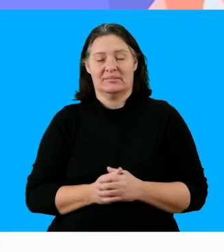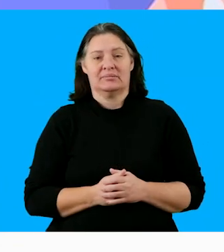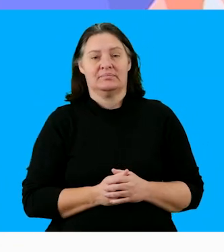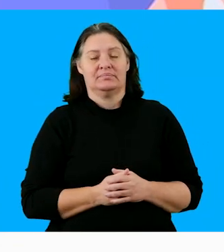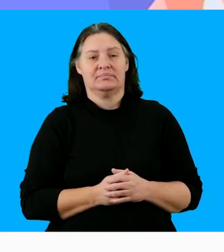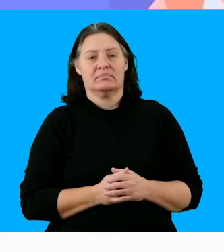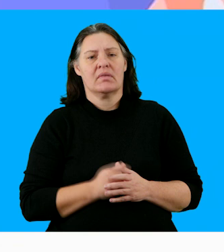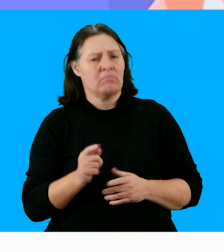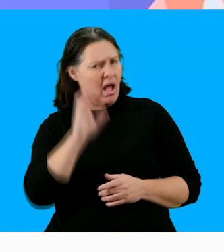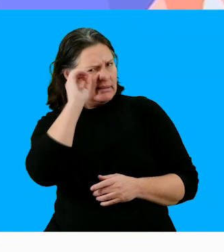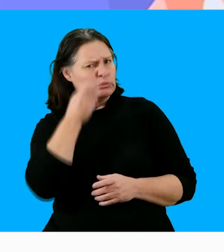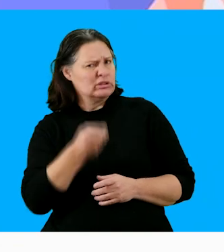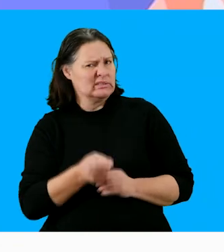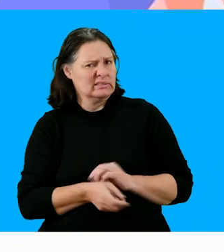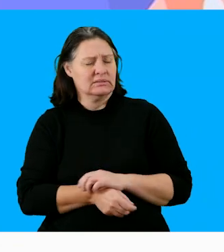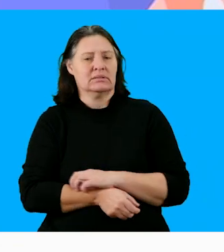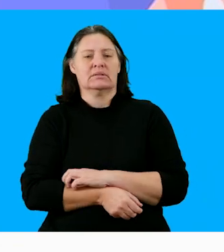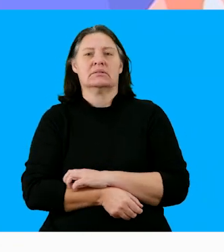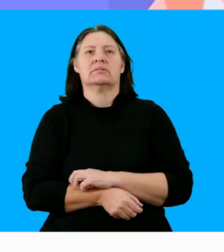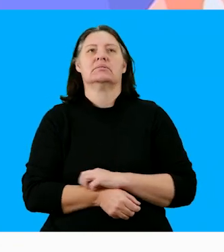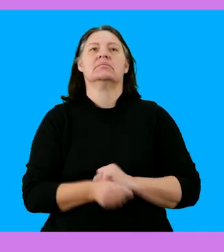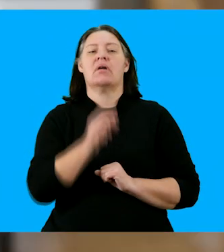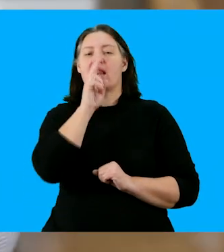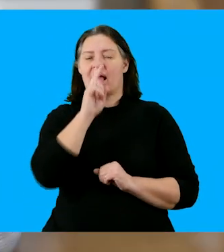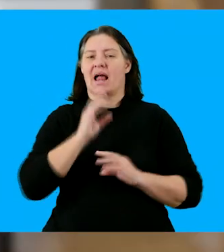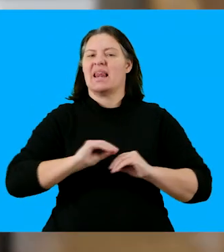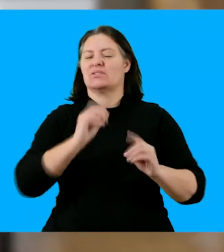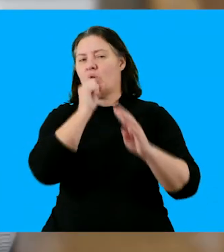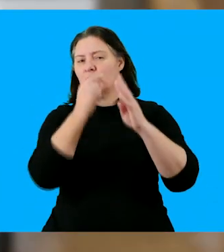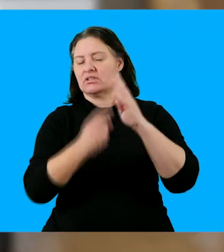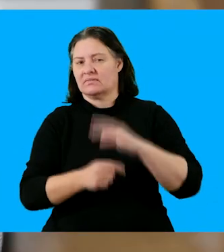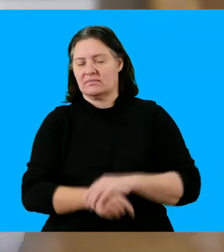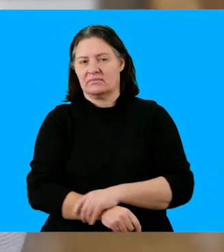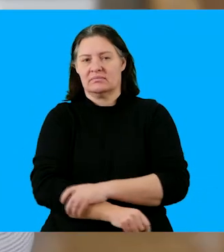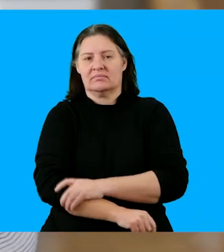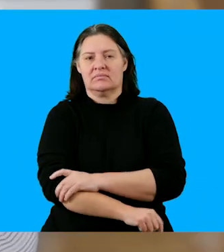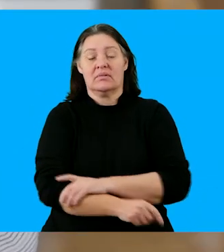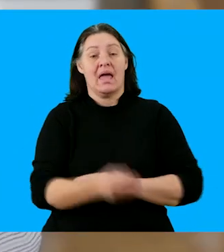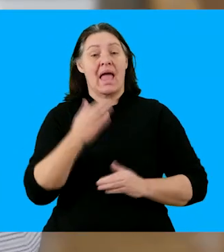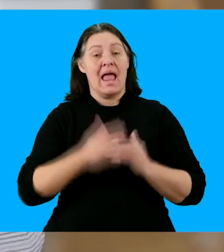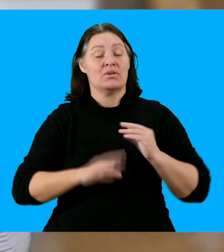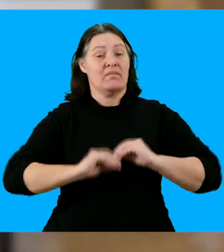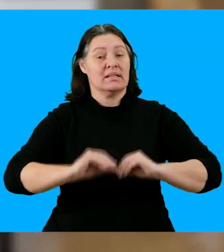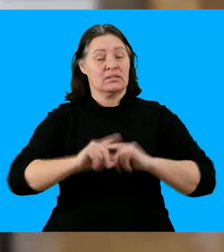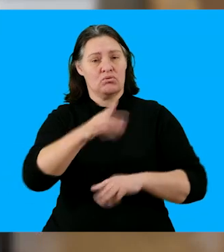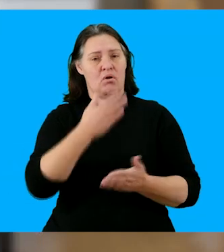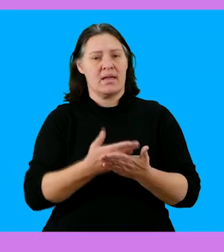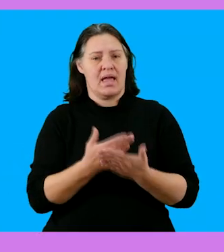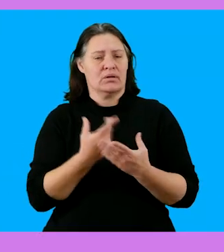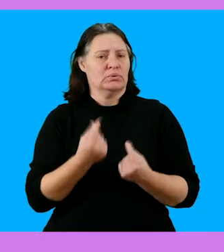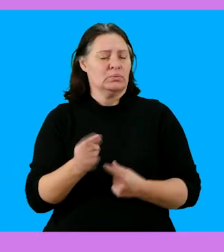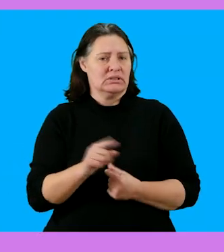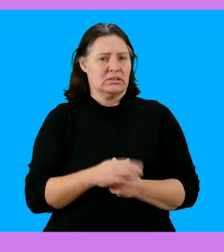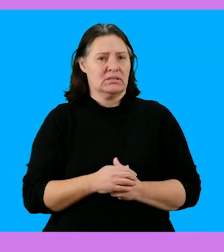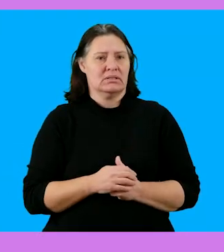distances on Earth. Now, I found that quite interesting. Let me look at our lesson objectives. So, by the end of this lesson,